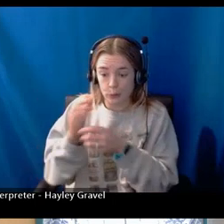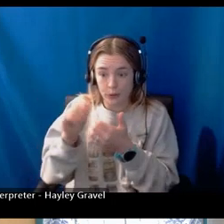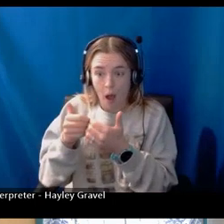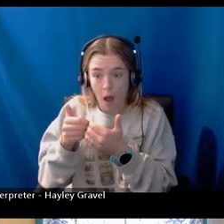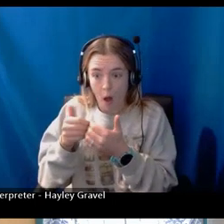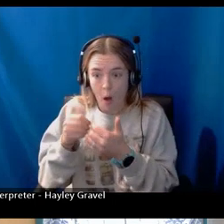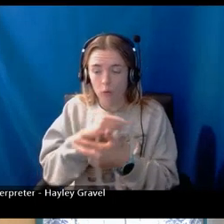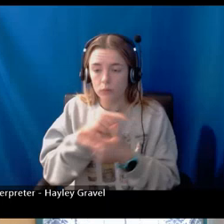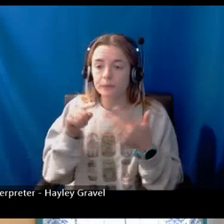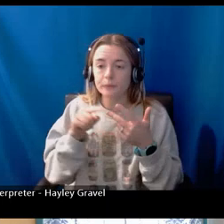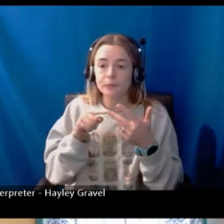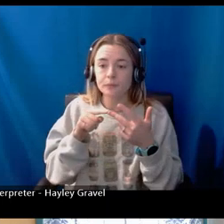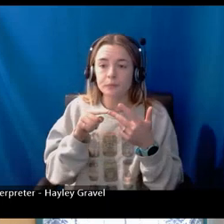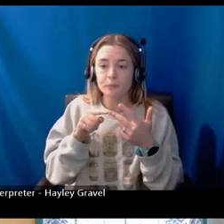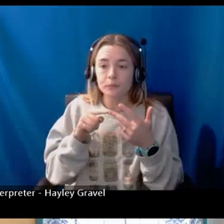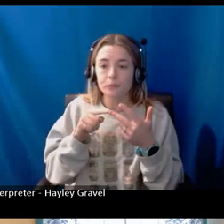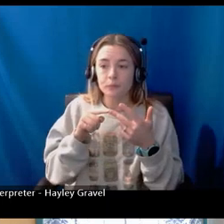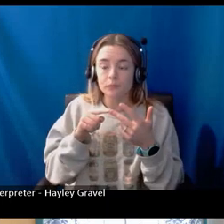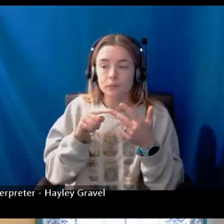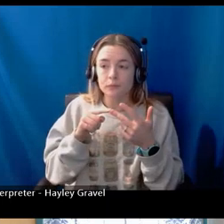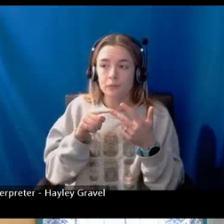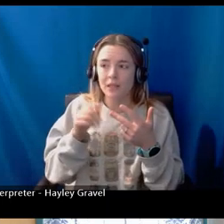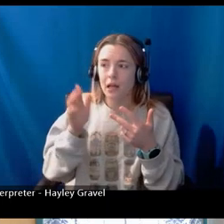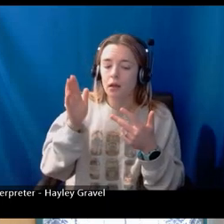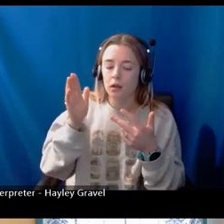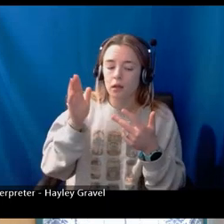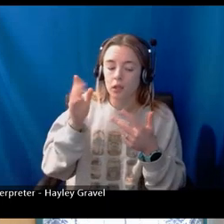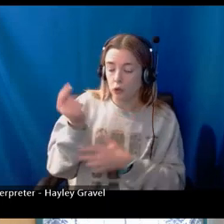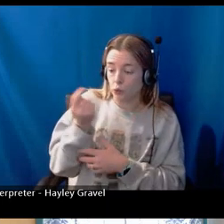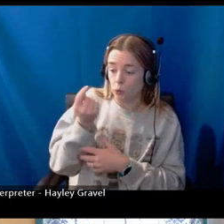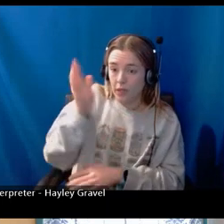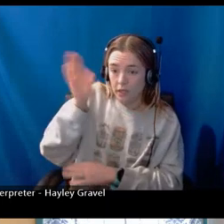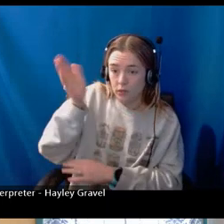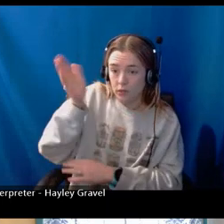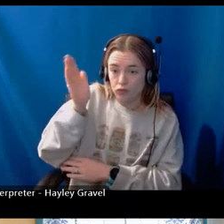Thinking back to our lecture on Tuesday.